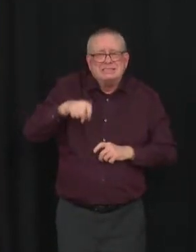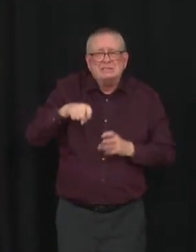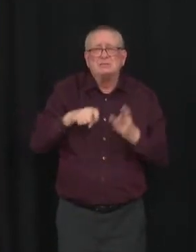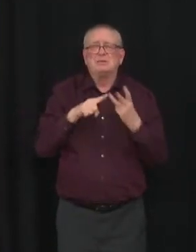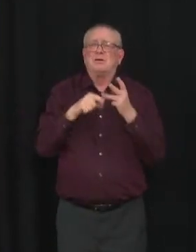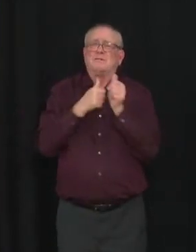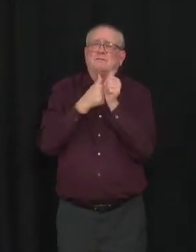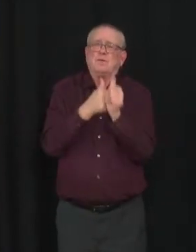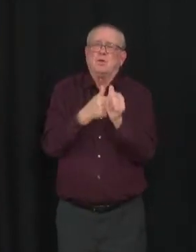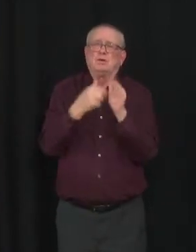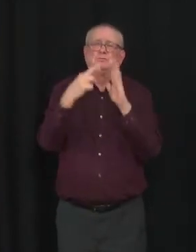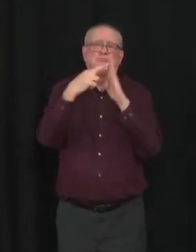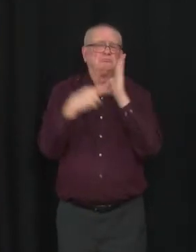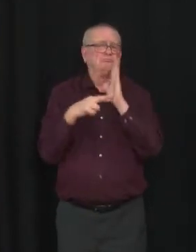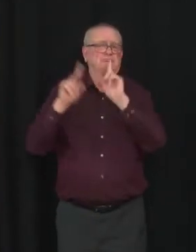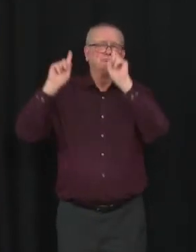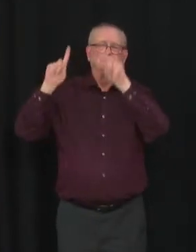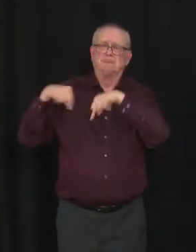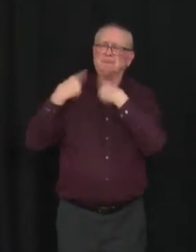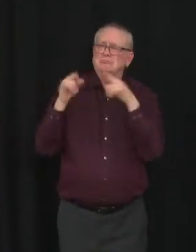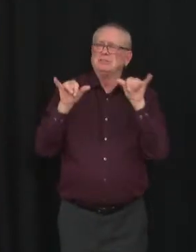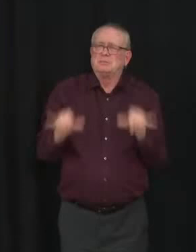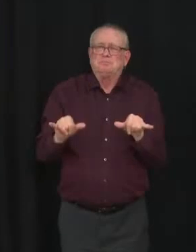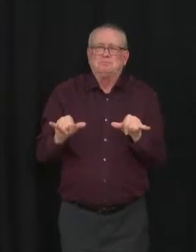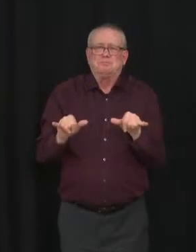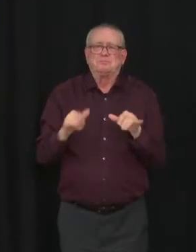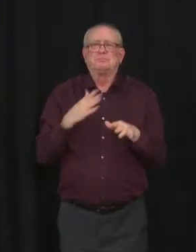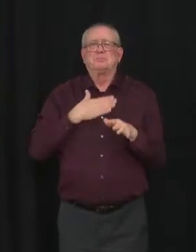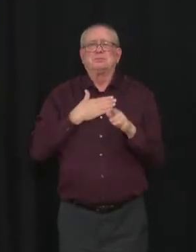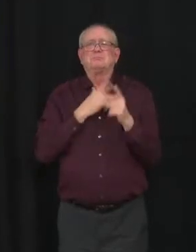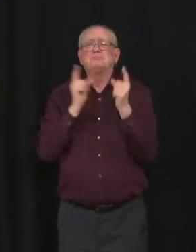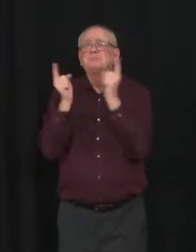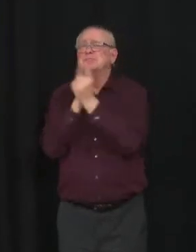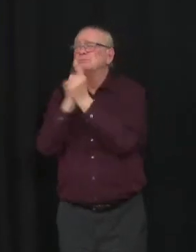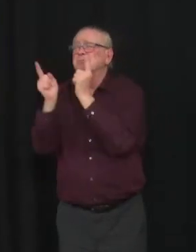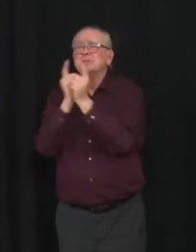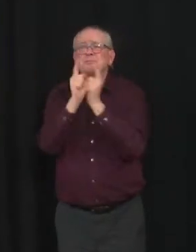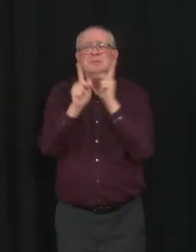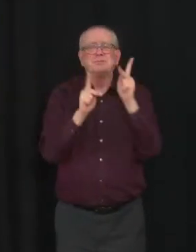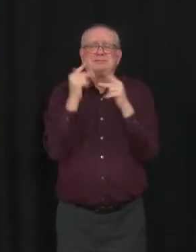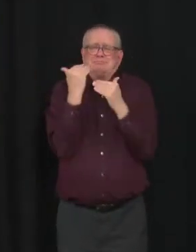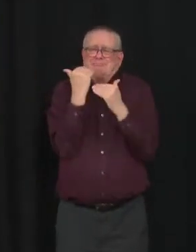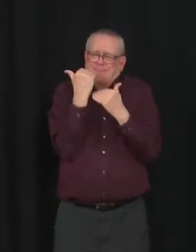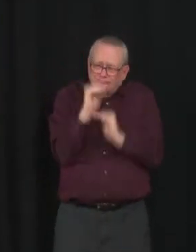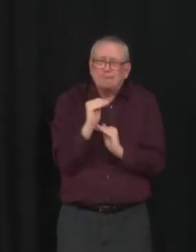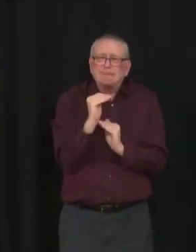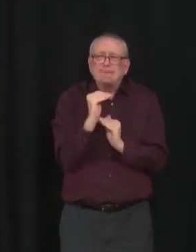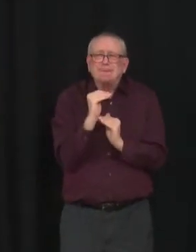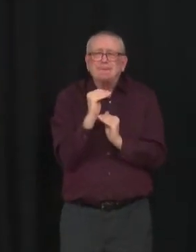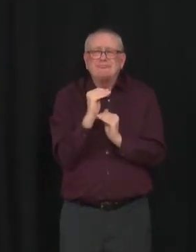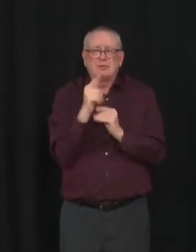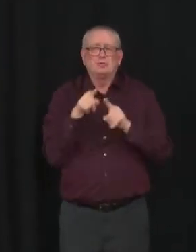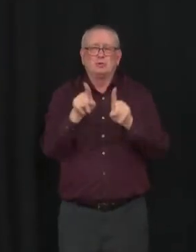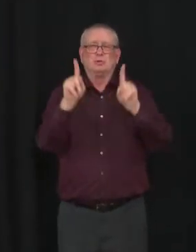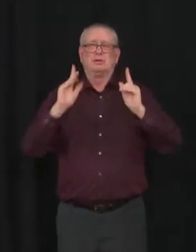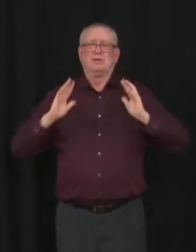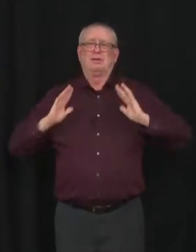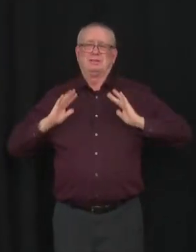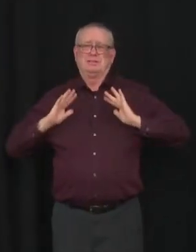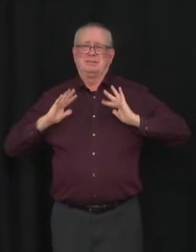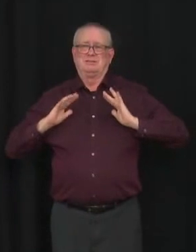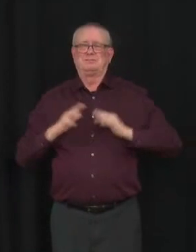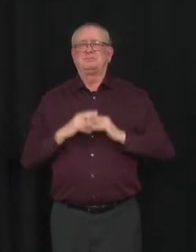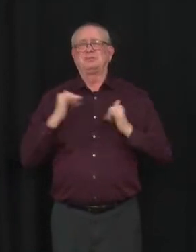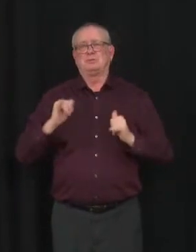implemented, and try to reduce your social contacts this holiday season. I'll now turn the podium over to Minister Copping for further